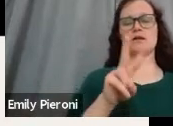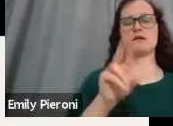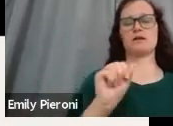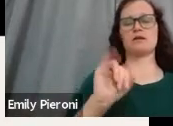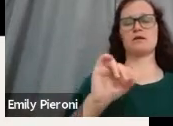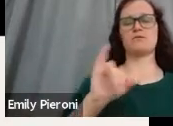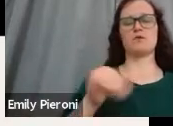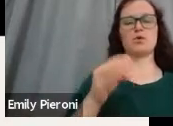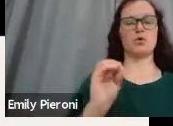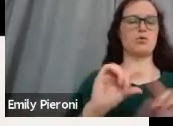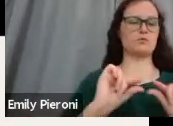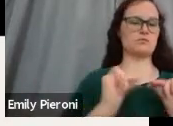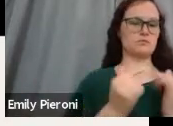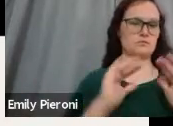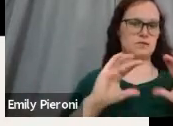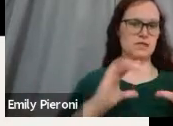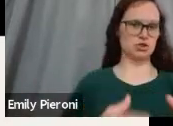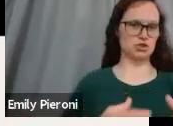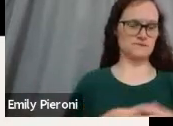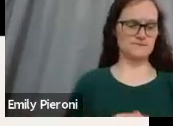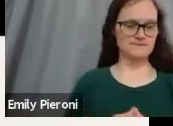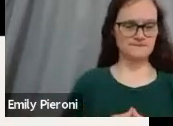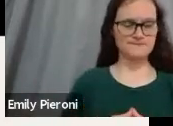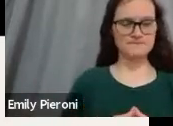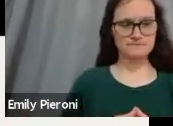in general. I first met